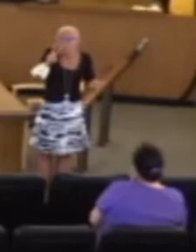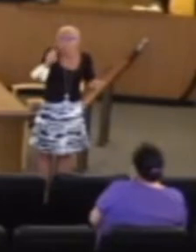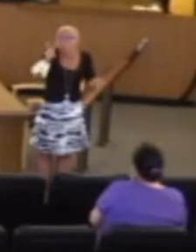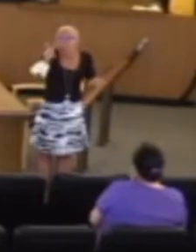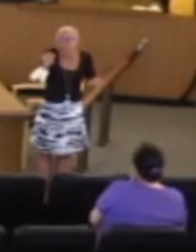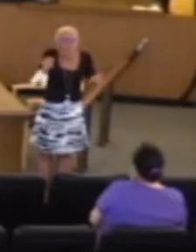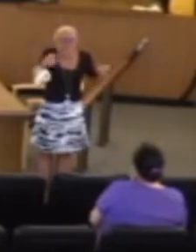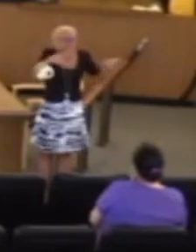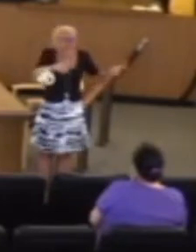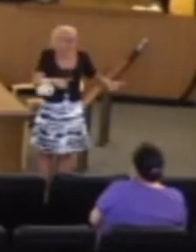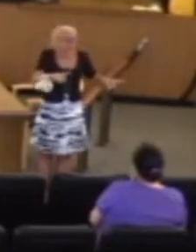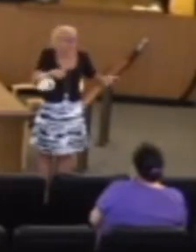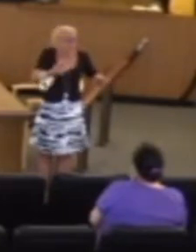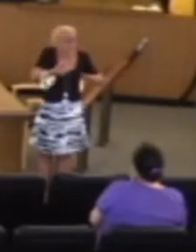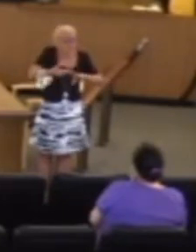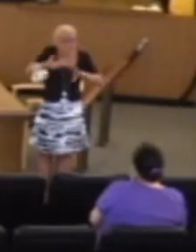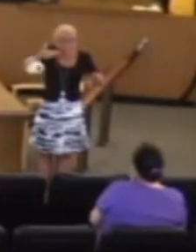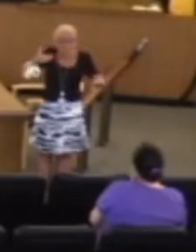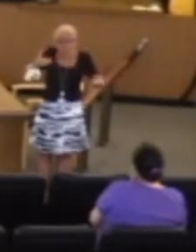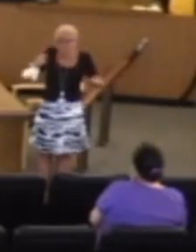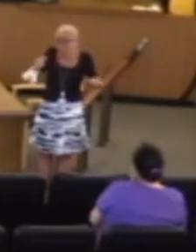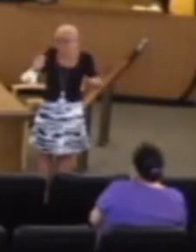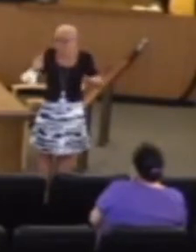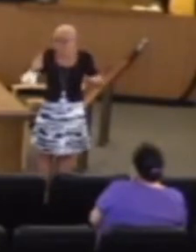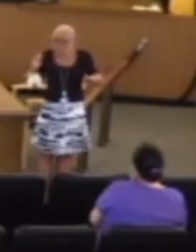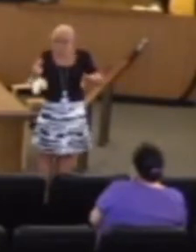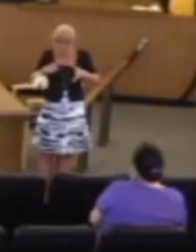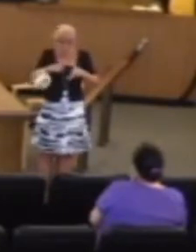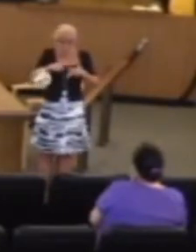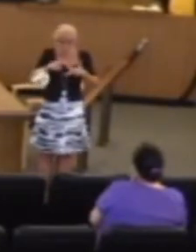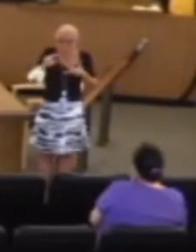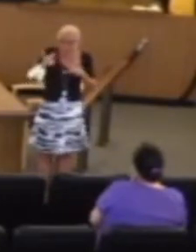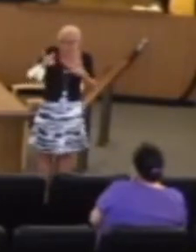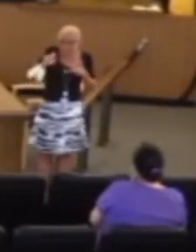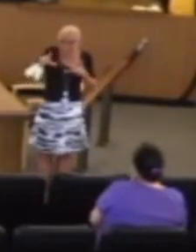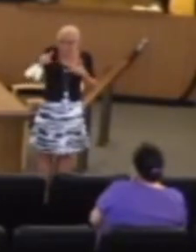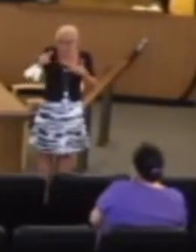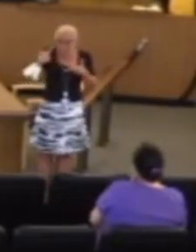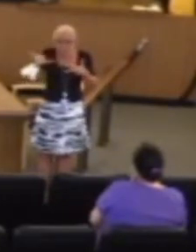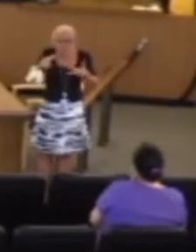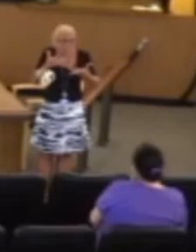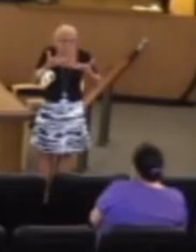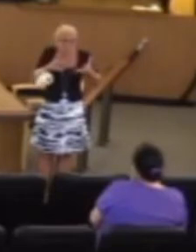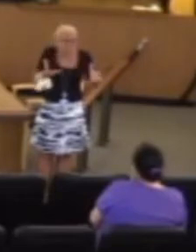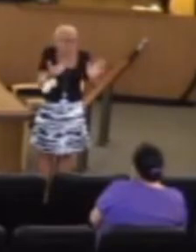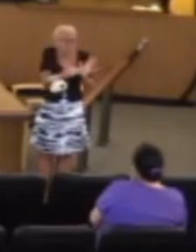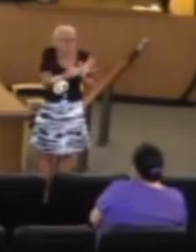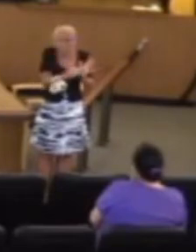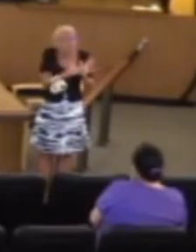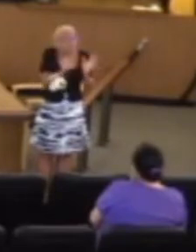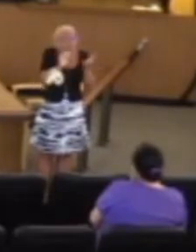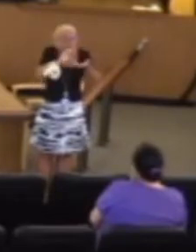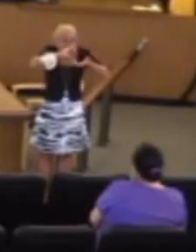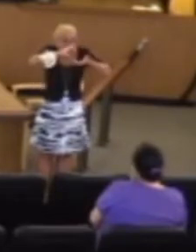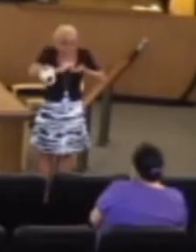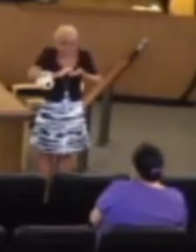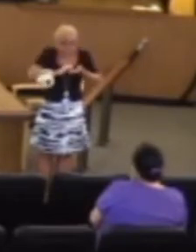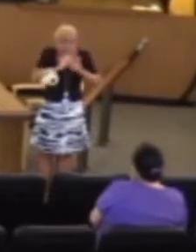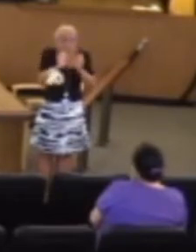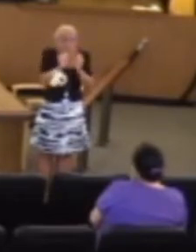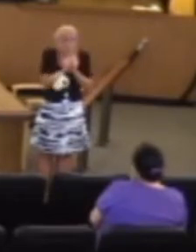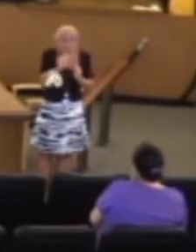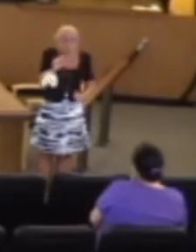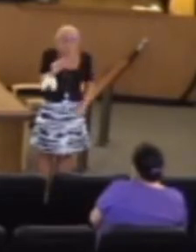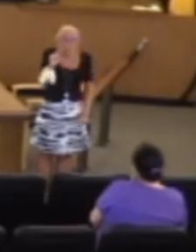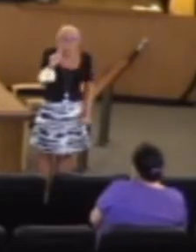we experienced late March through April and the beginning of May. And teaming up with Northwell with these funds is exactly what should